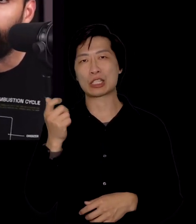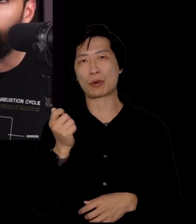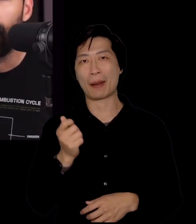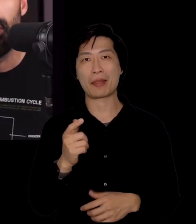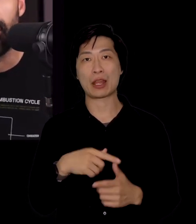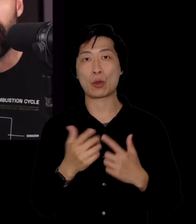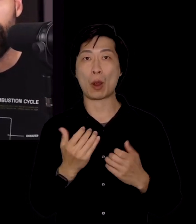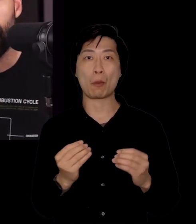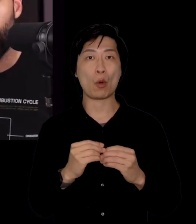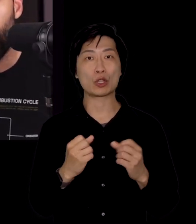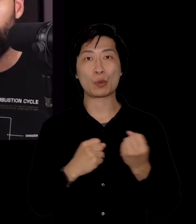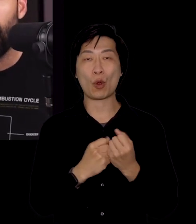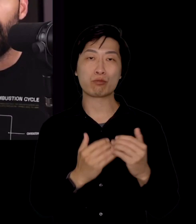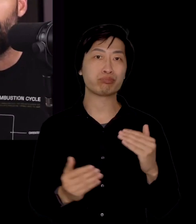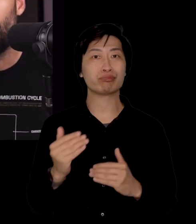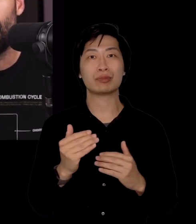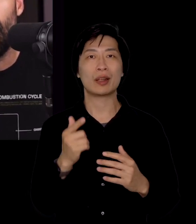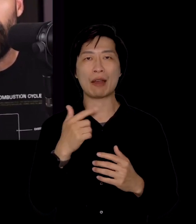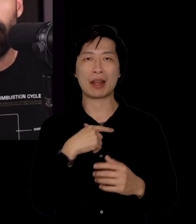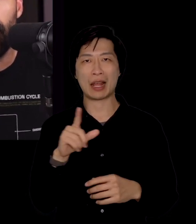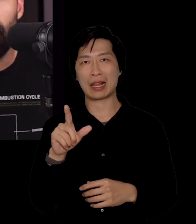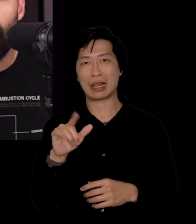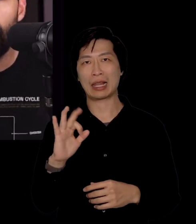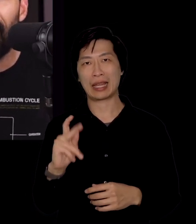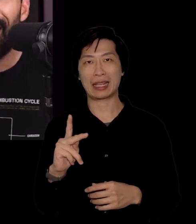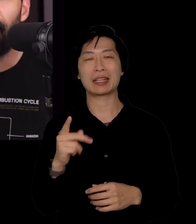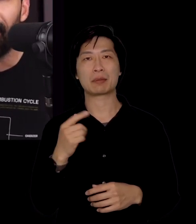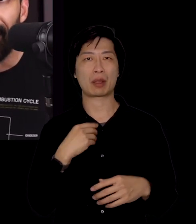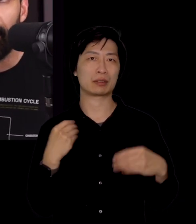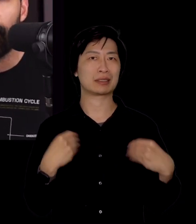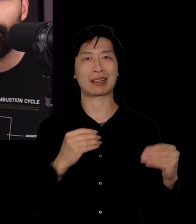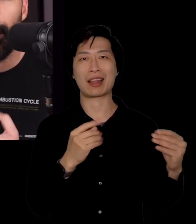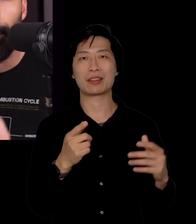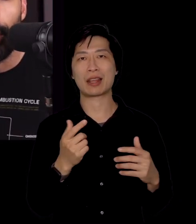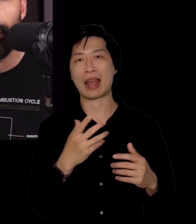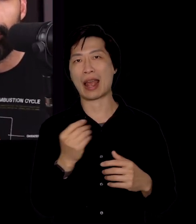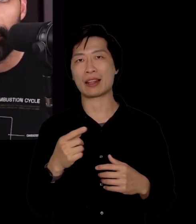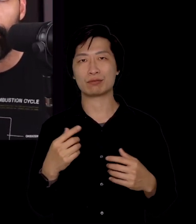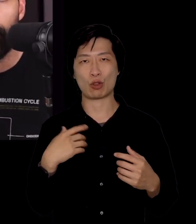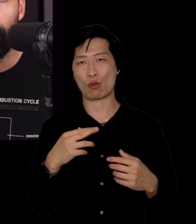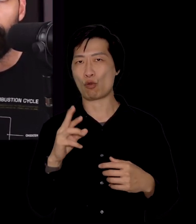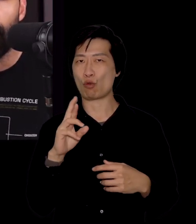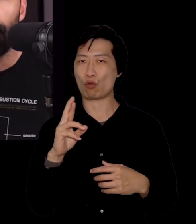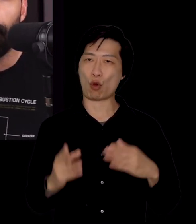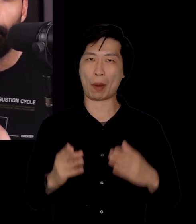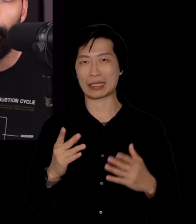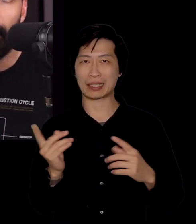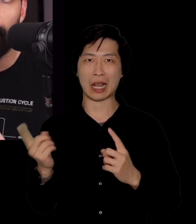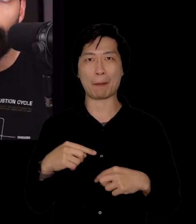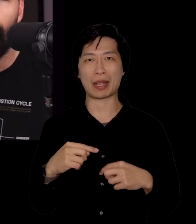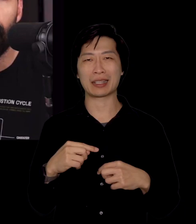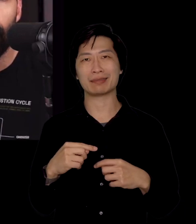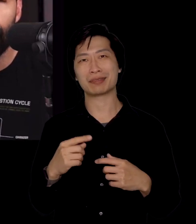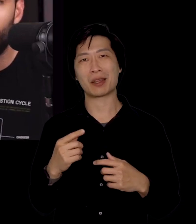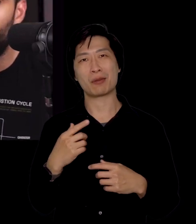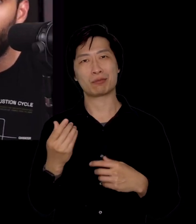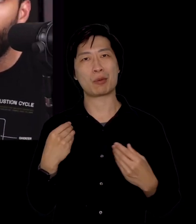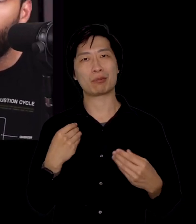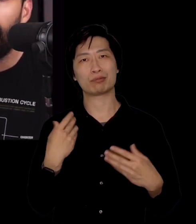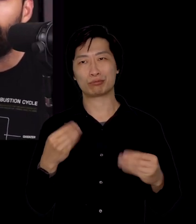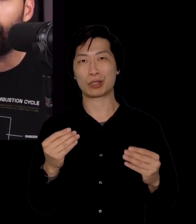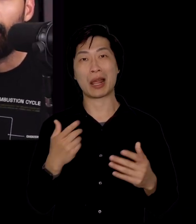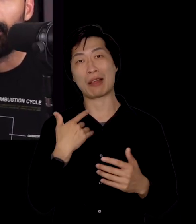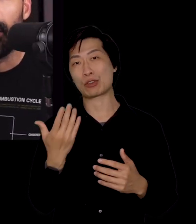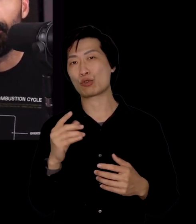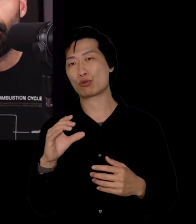all you have to do is click subscribe. And if you want to go above and beyond, I have a link to my merch in the description below for the Robots Are Coming merch line.